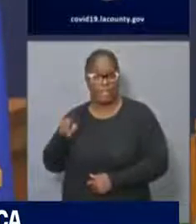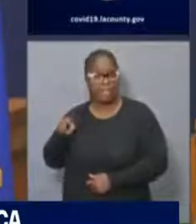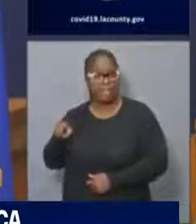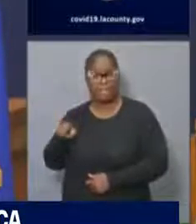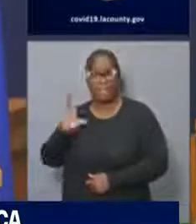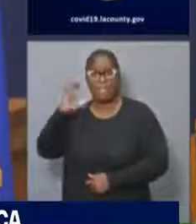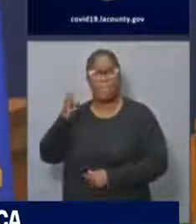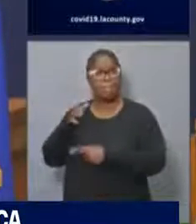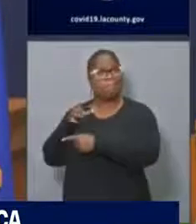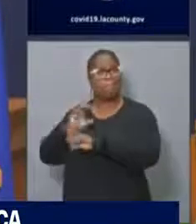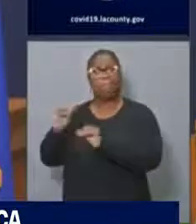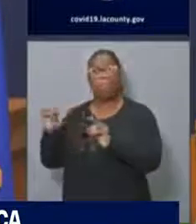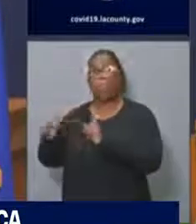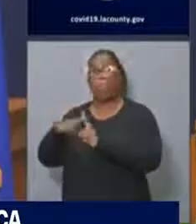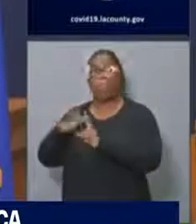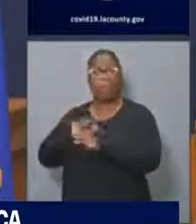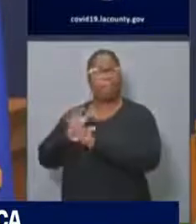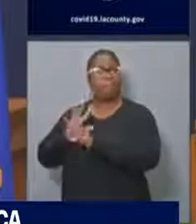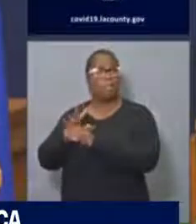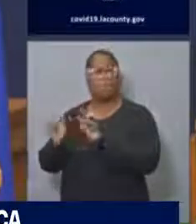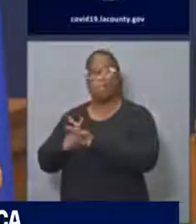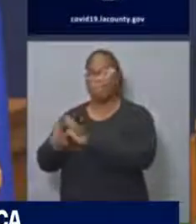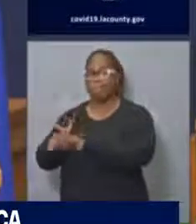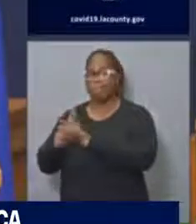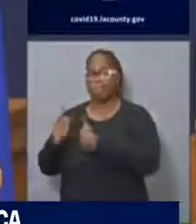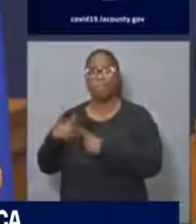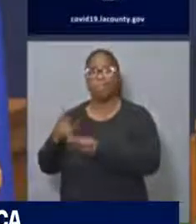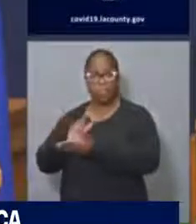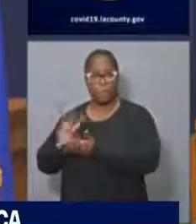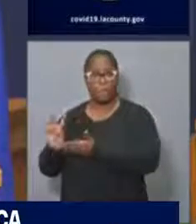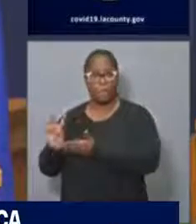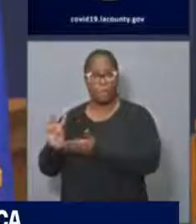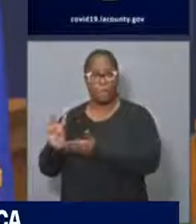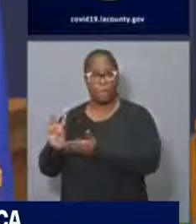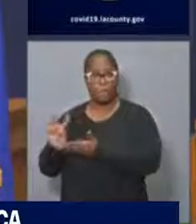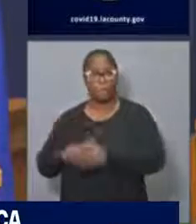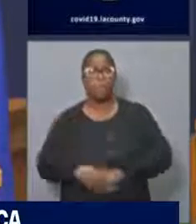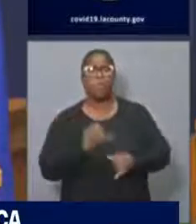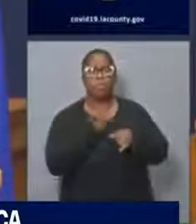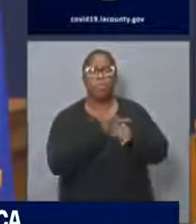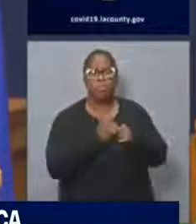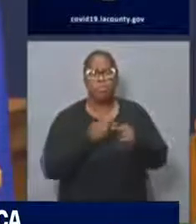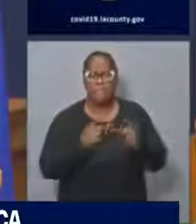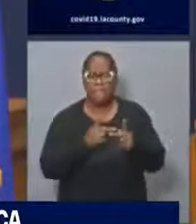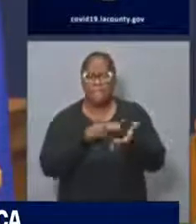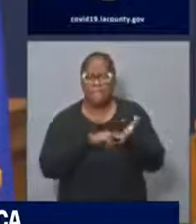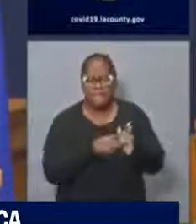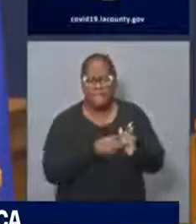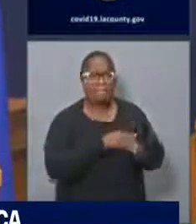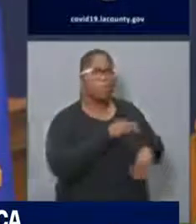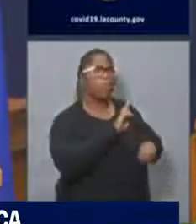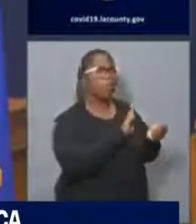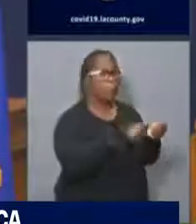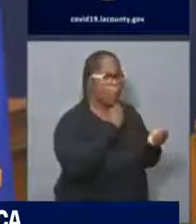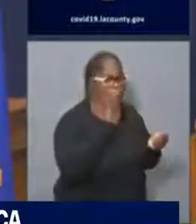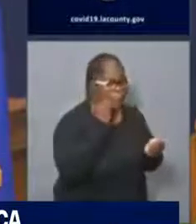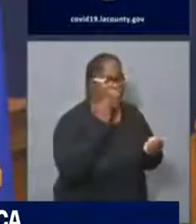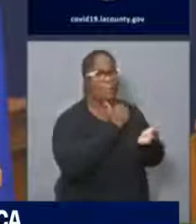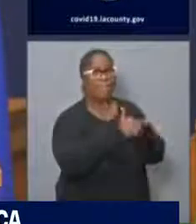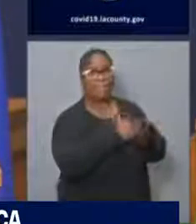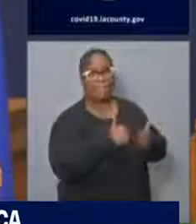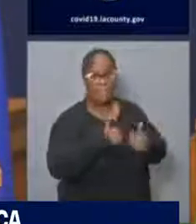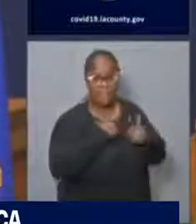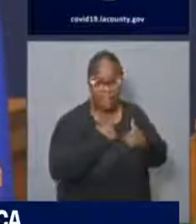have had no new cases for at least 2 weeks. Residential settings, as a reminder, include nursing homes, assisted